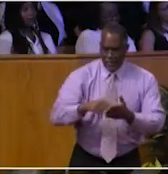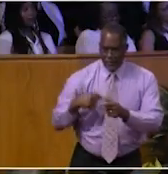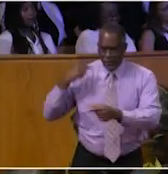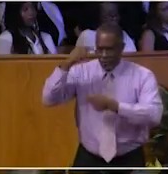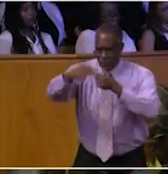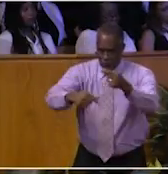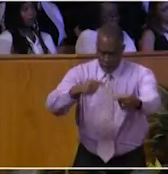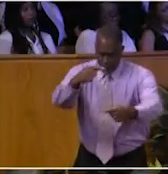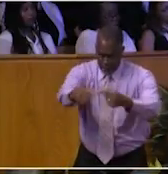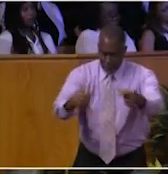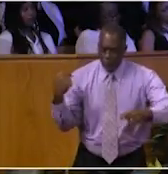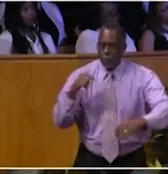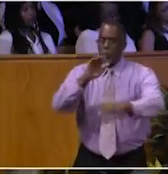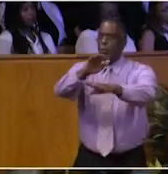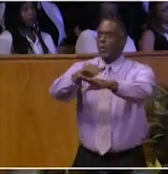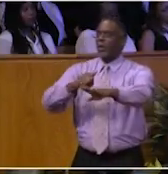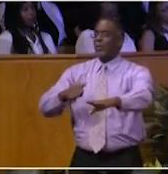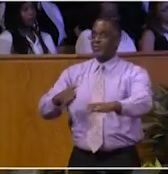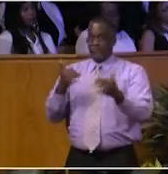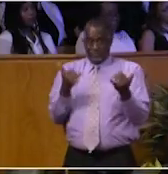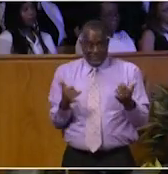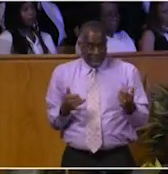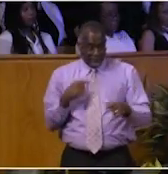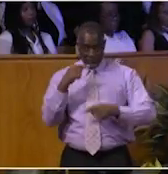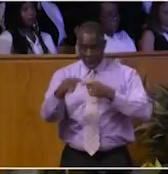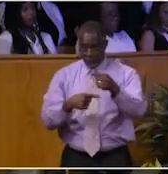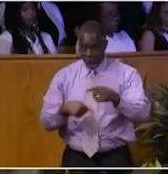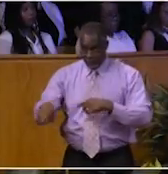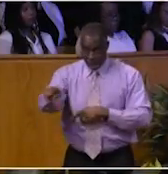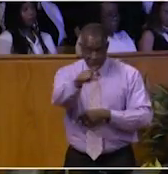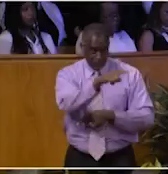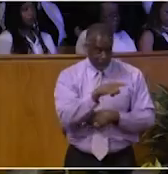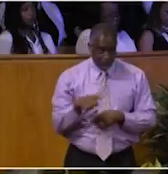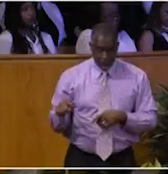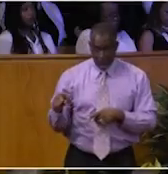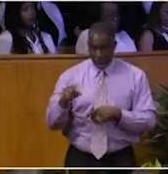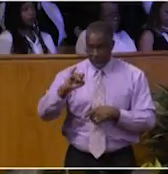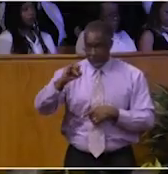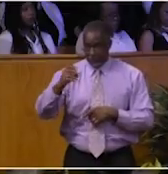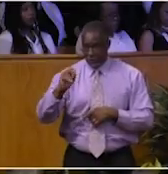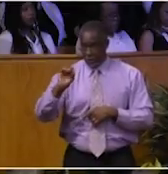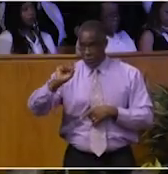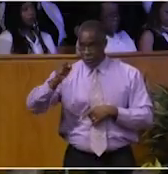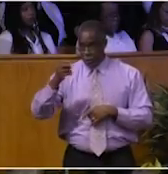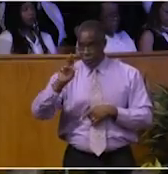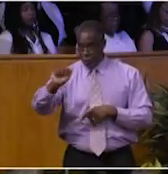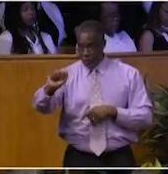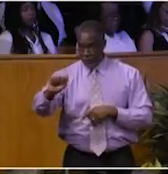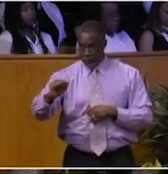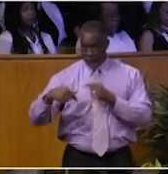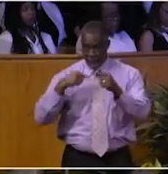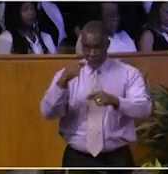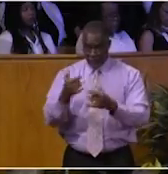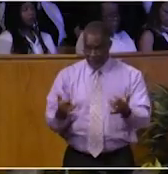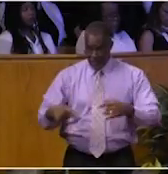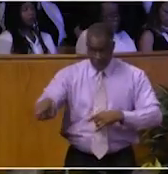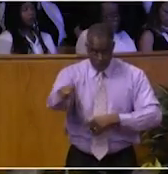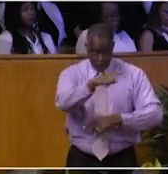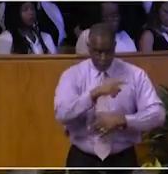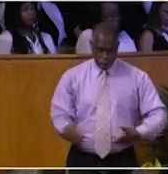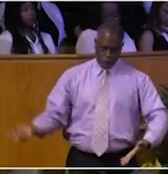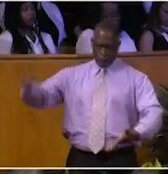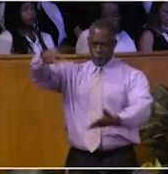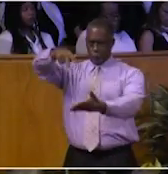We're calling on this generation, this Joshua generation, to stand